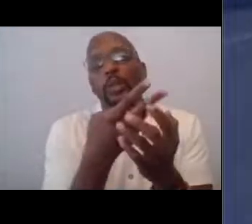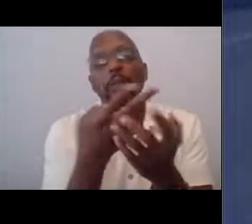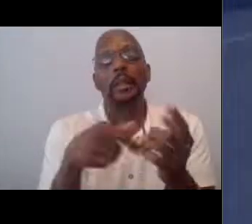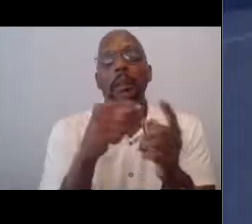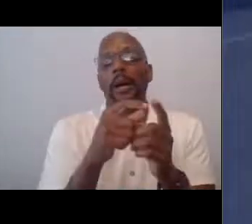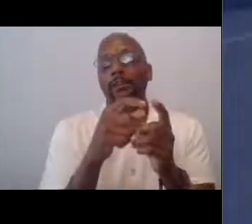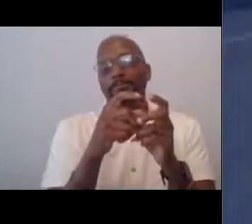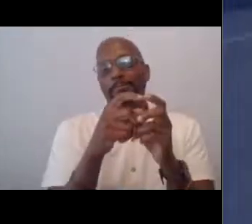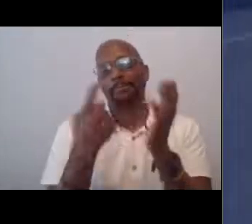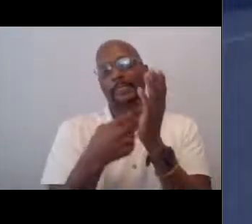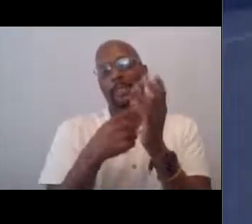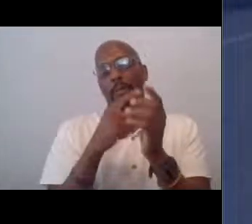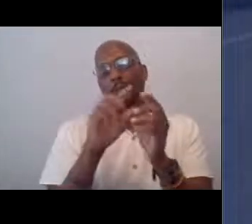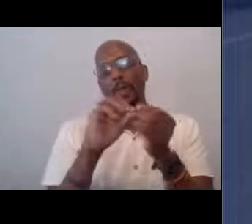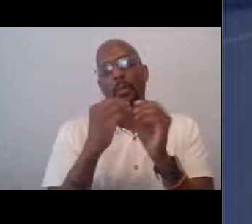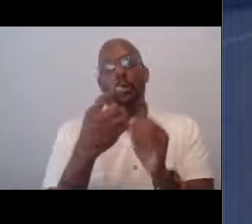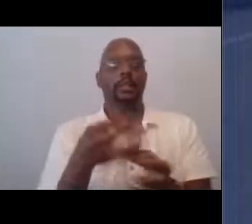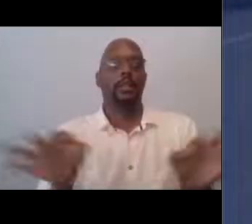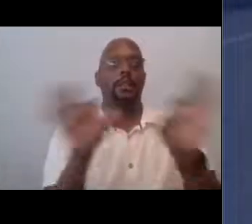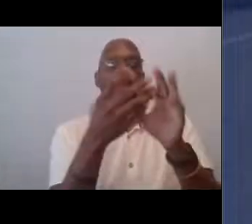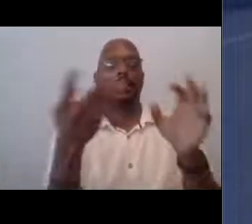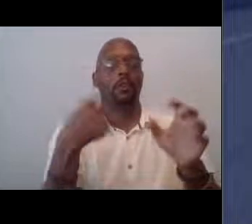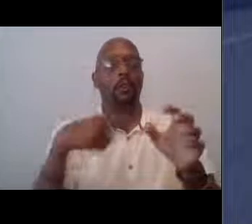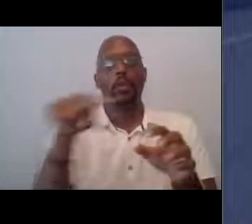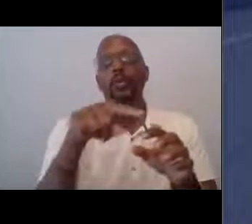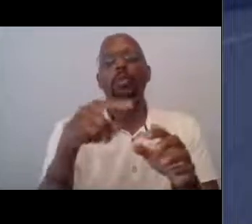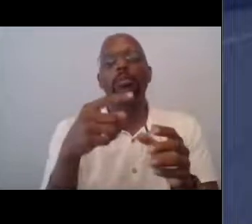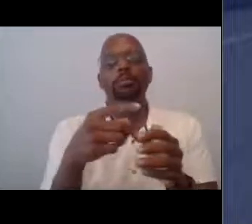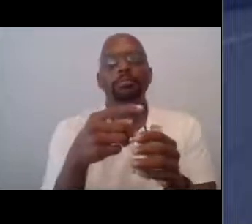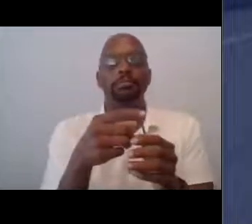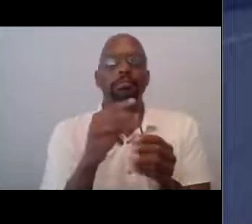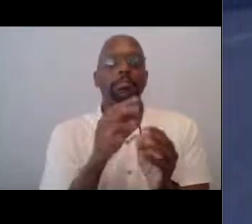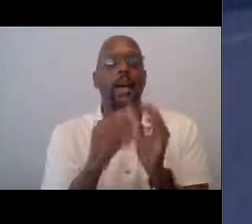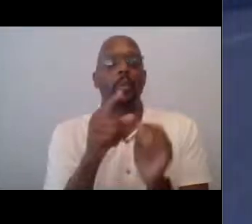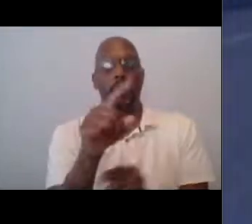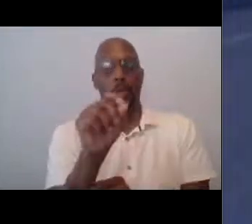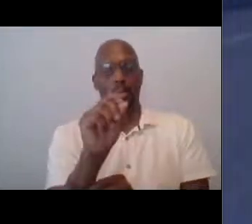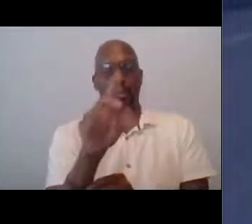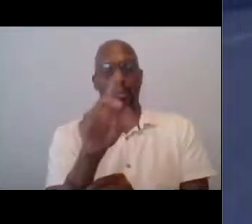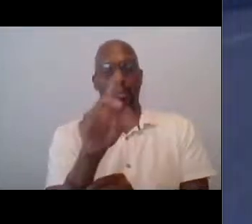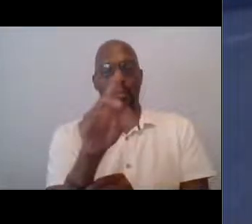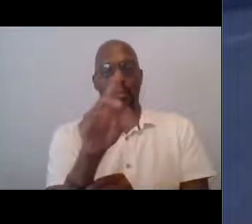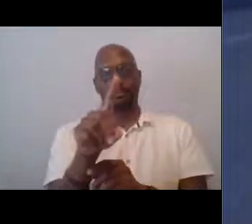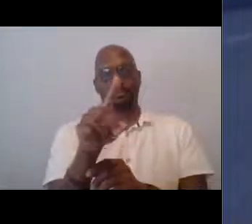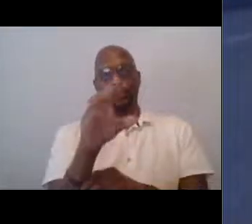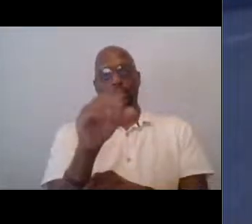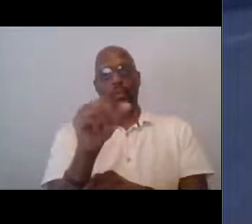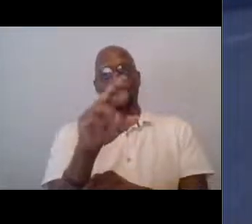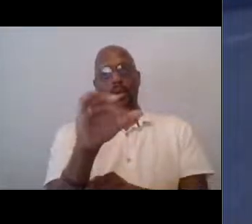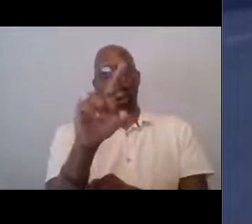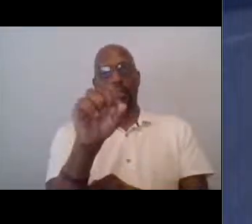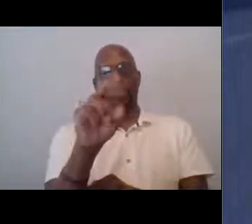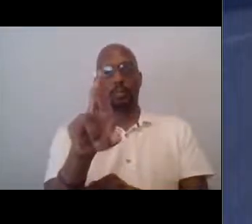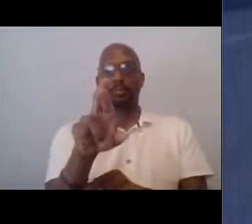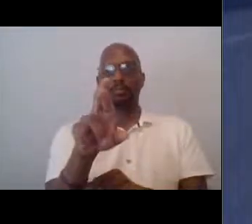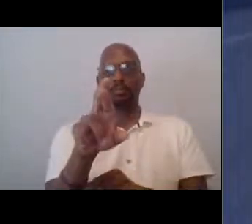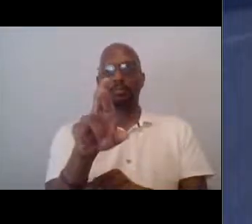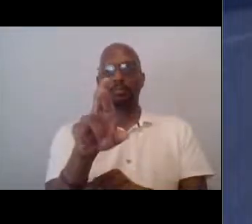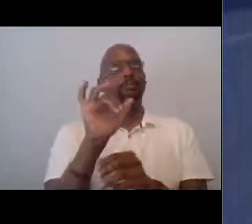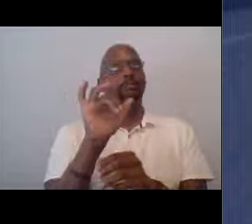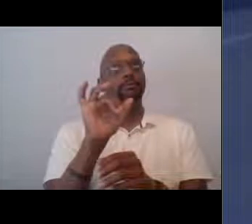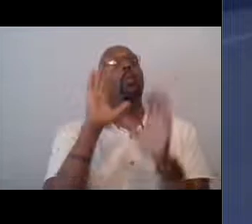region's #1 priority, which is the Highway 101 multimodal corridor. This has been an exceptional example